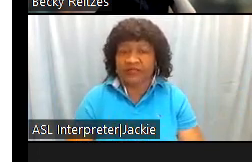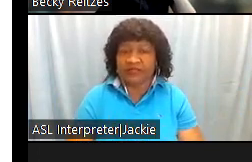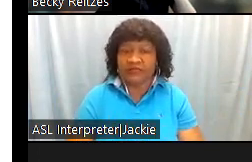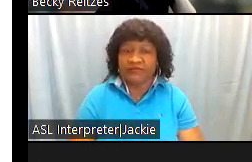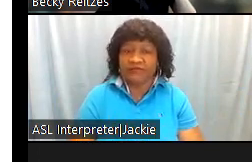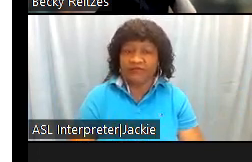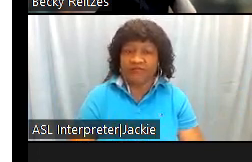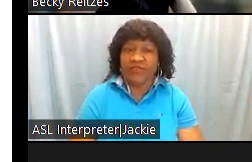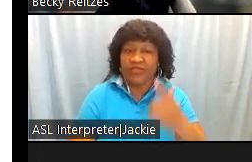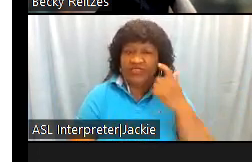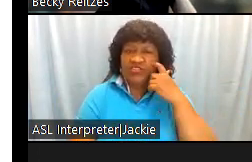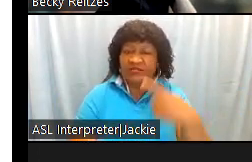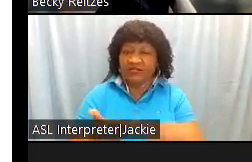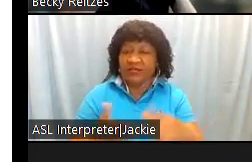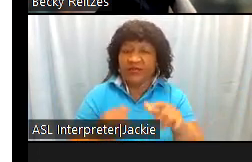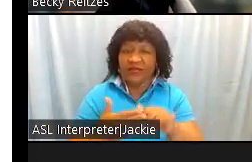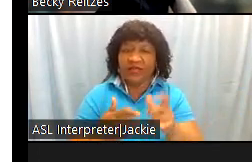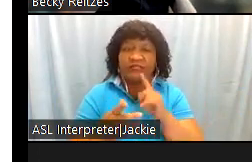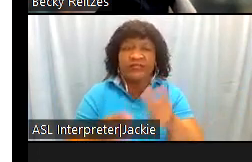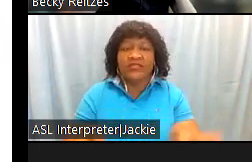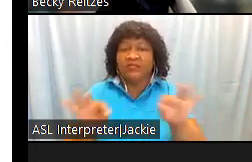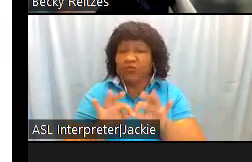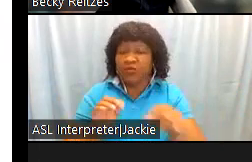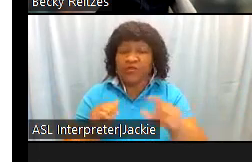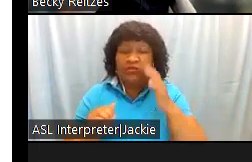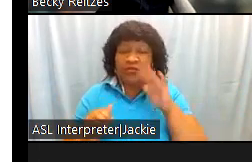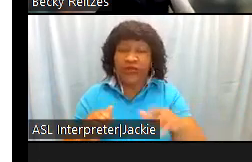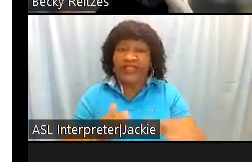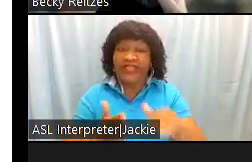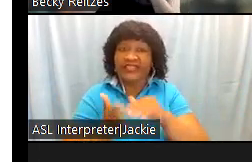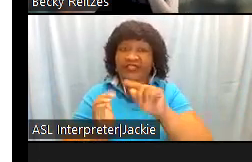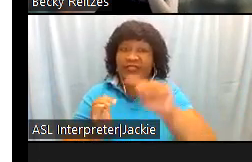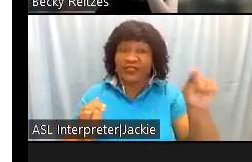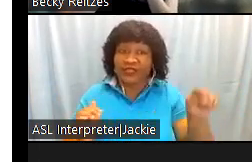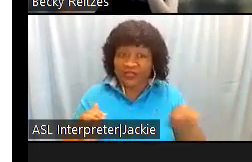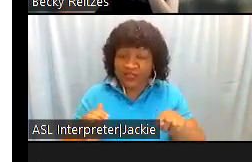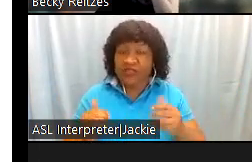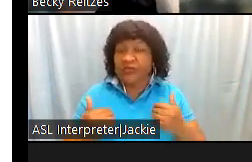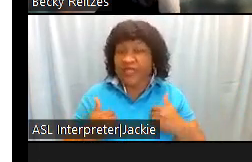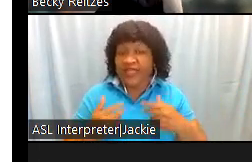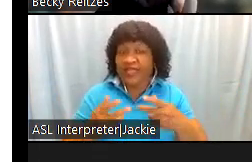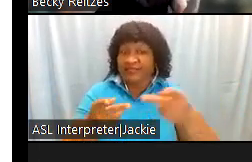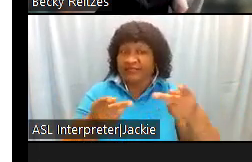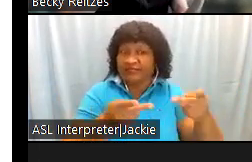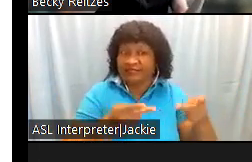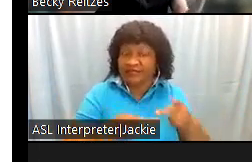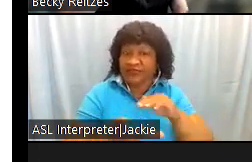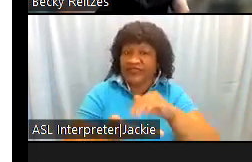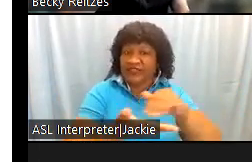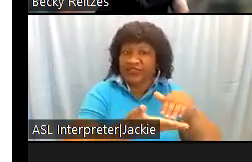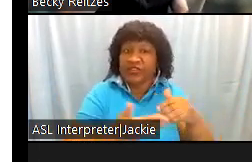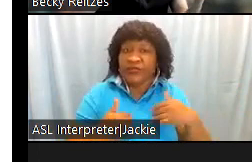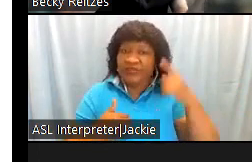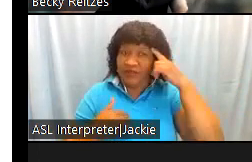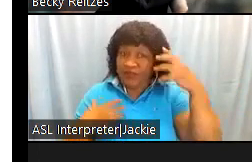Yeah, we just talked about it. But it's really important to know that at the centers, we do have mental health